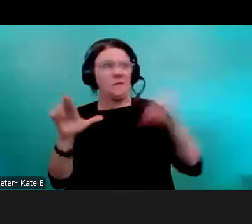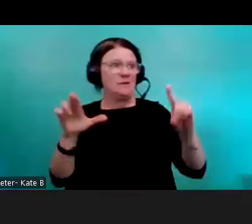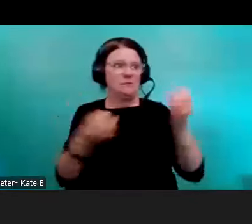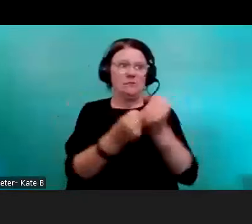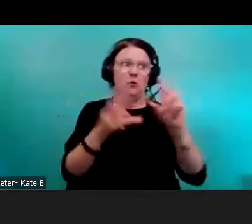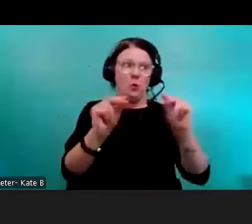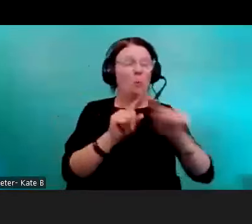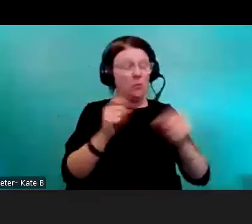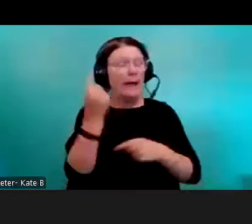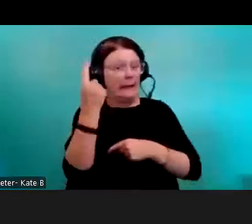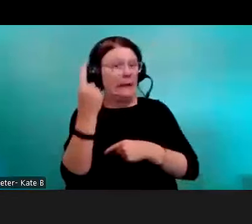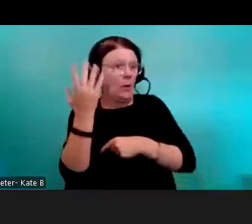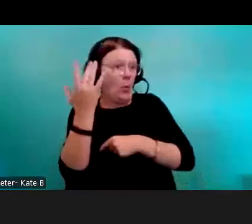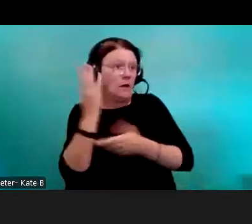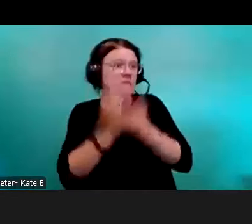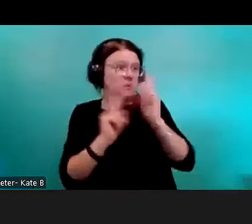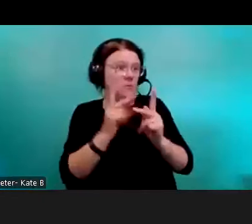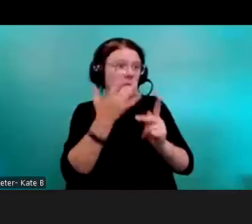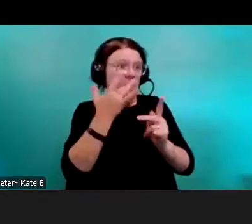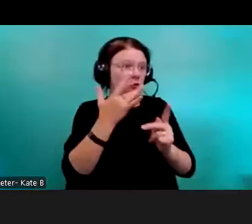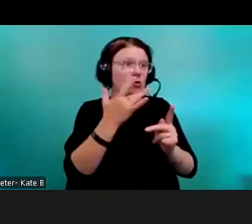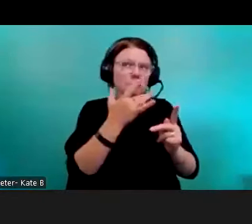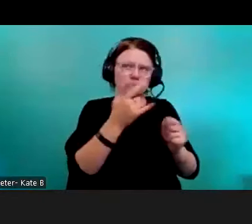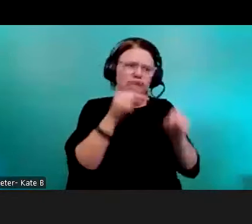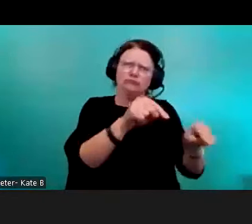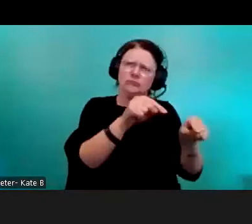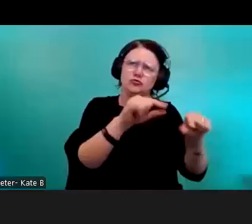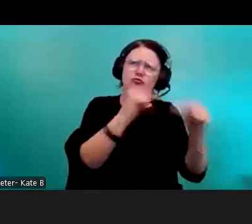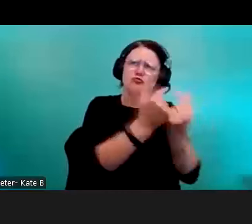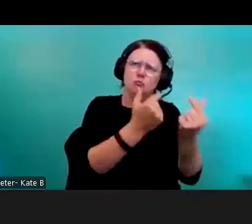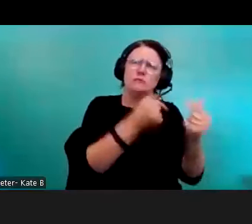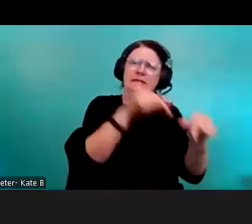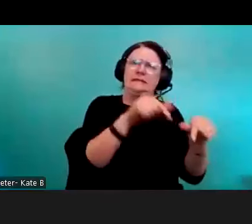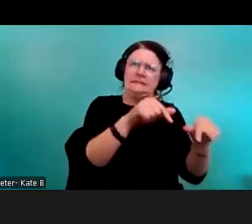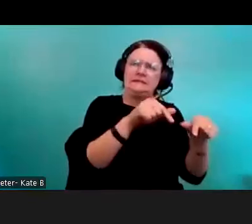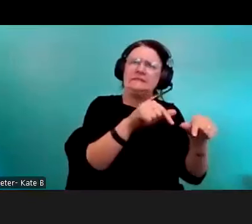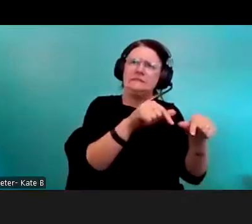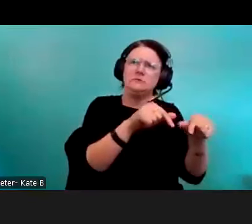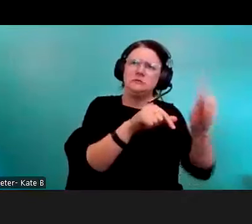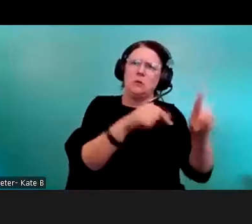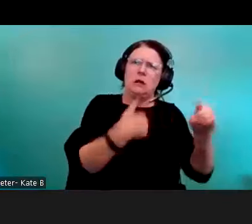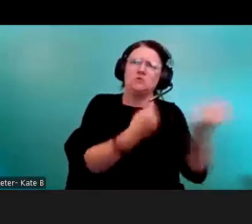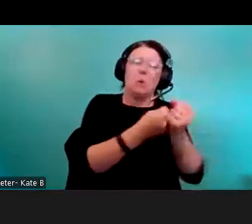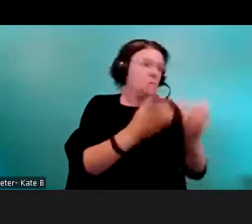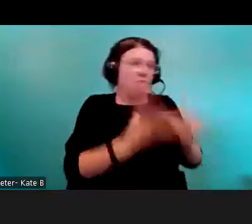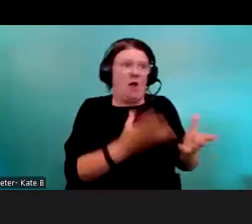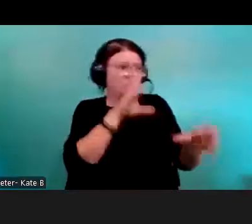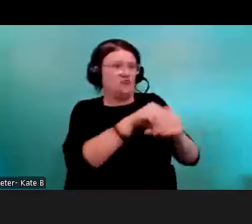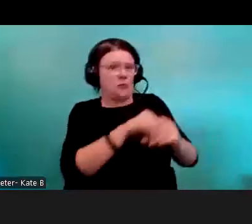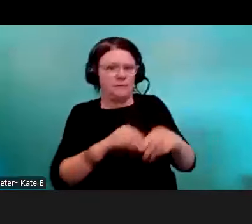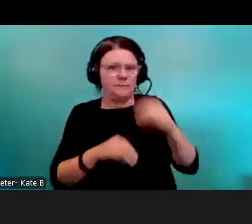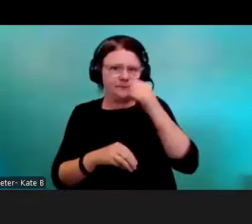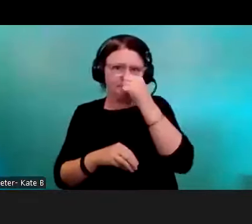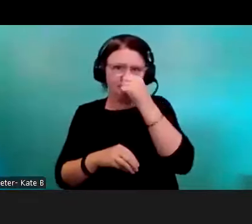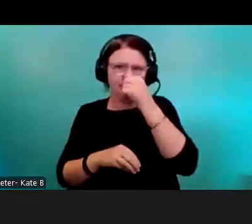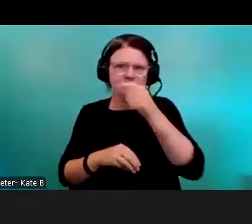see why somebody would want to get involved with one of the parties or a particular candidate that they support. Well, thank you